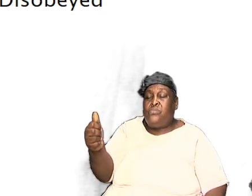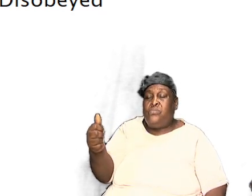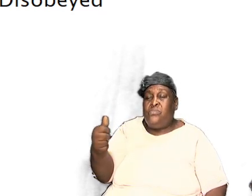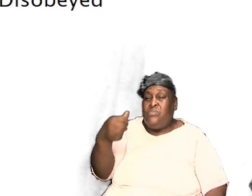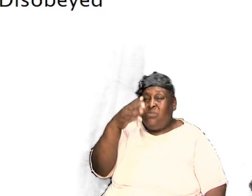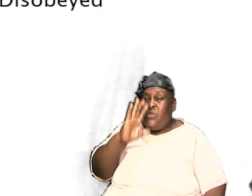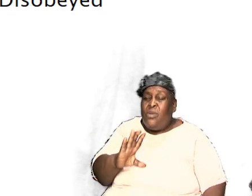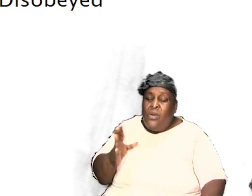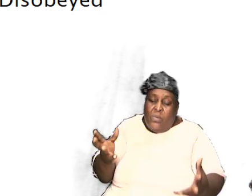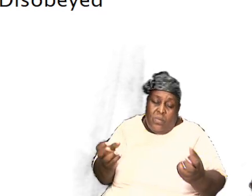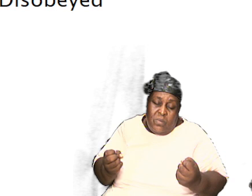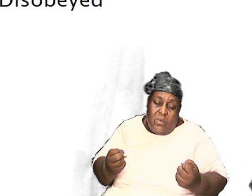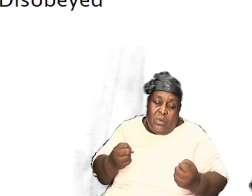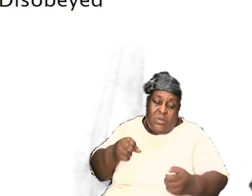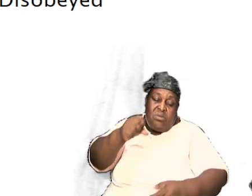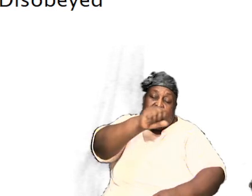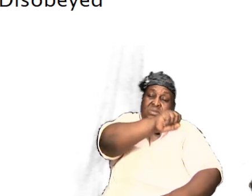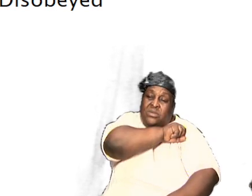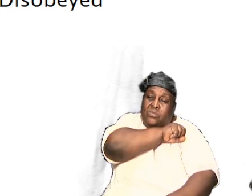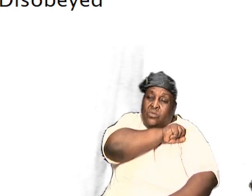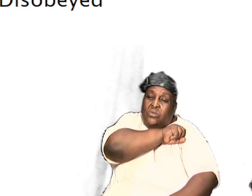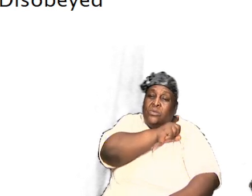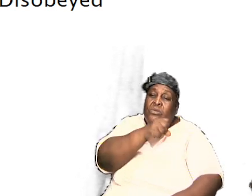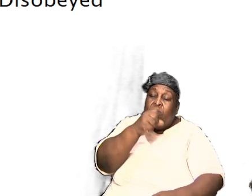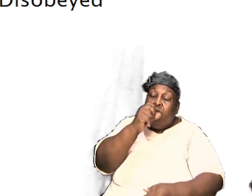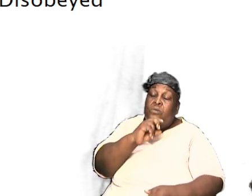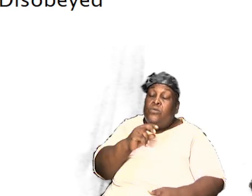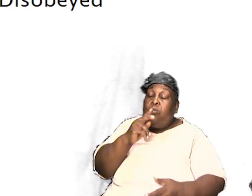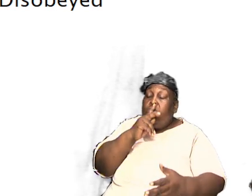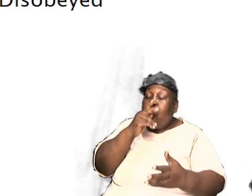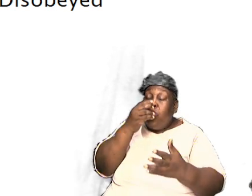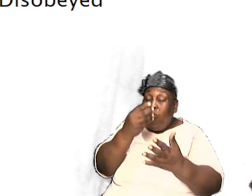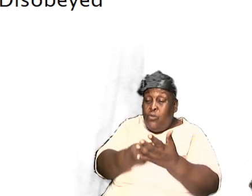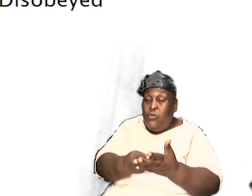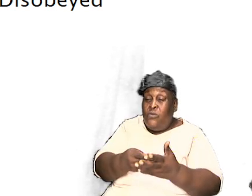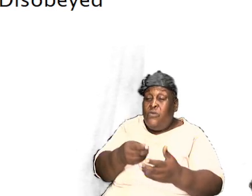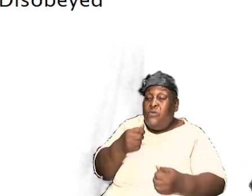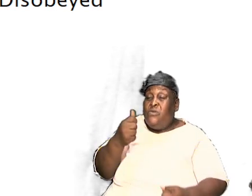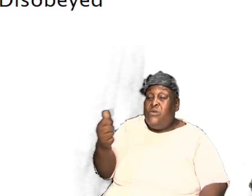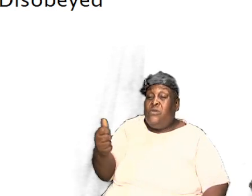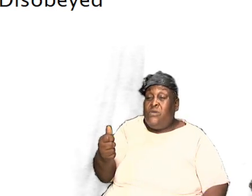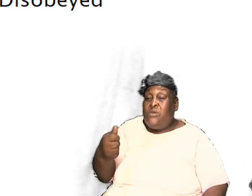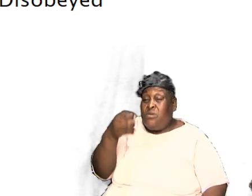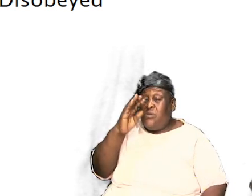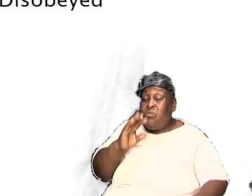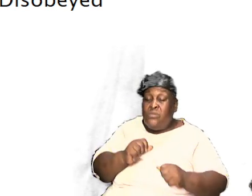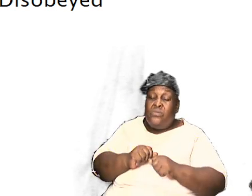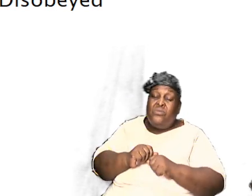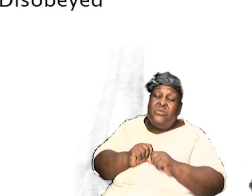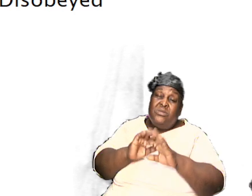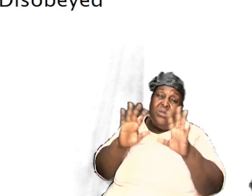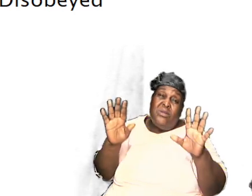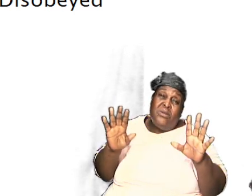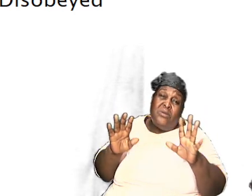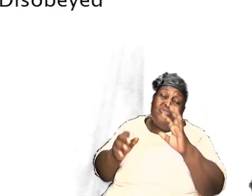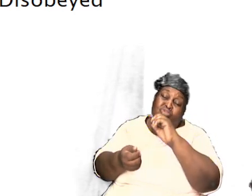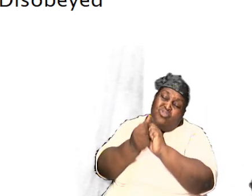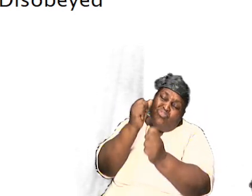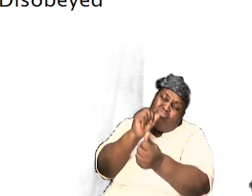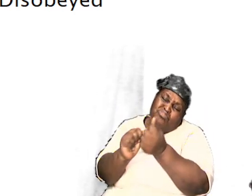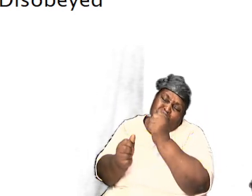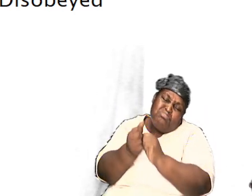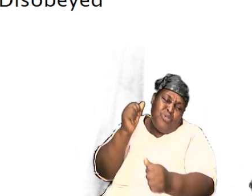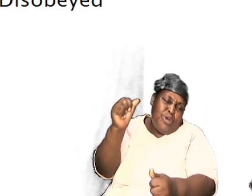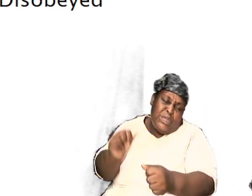God wanted him to prove himself. And God was clear to him, God said, look here, destroy everything.